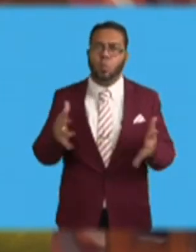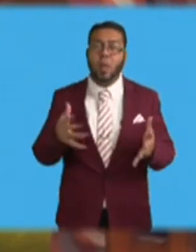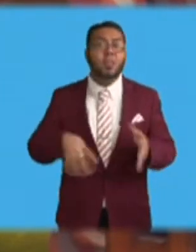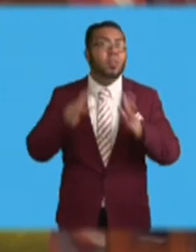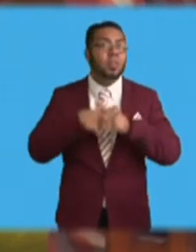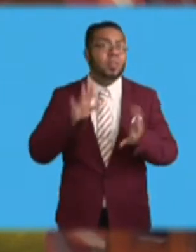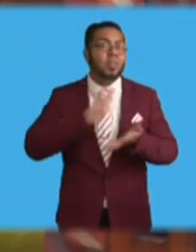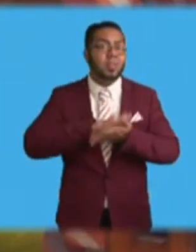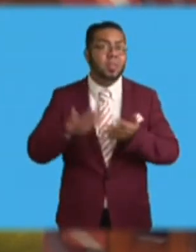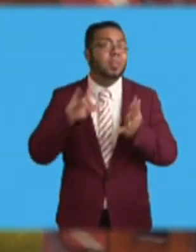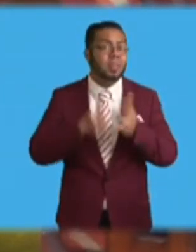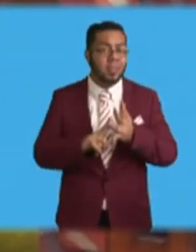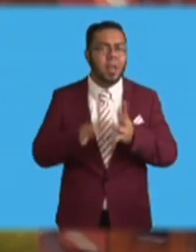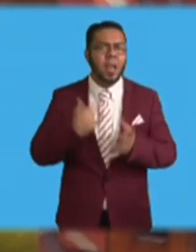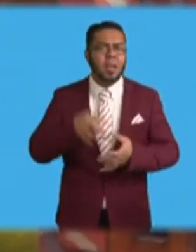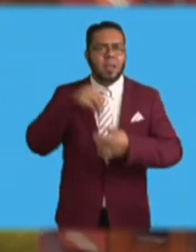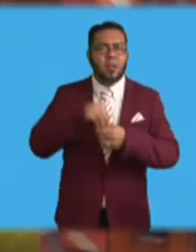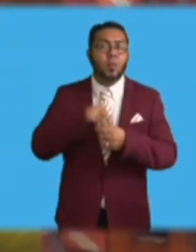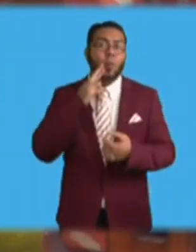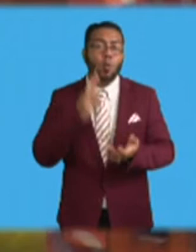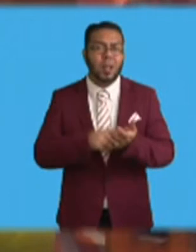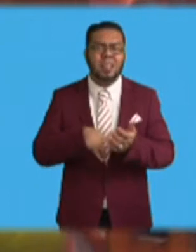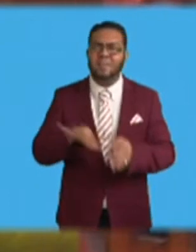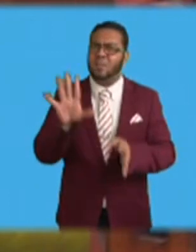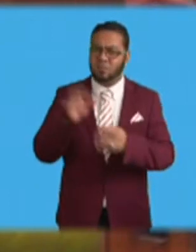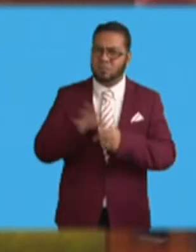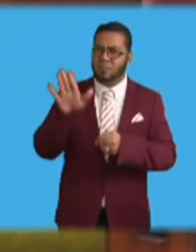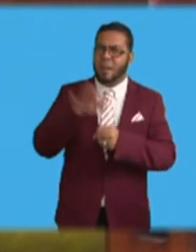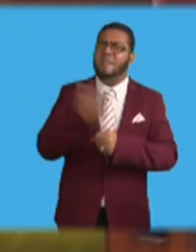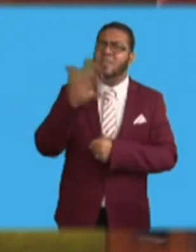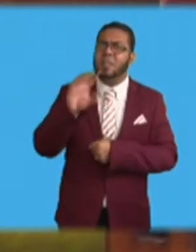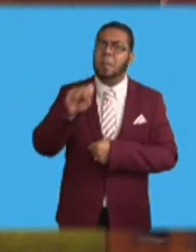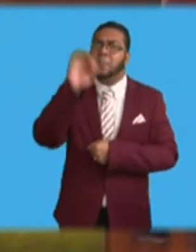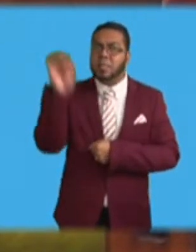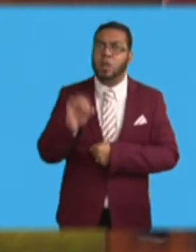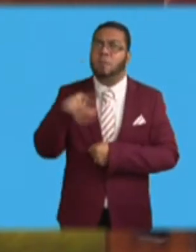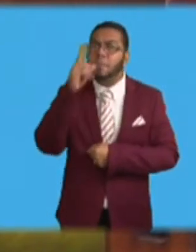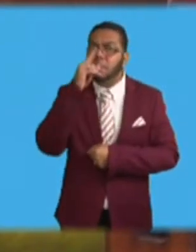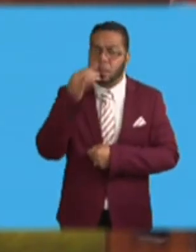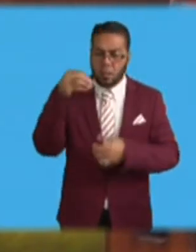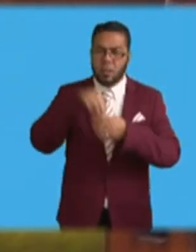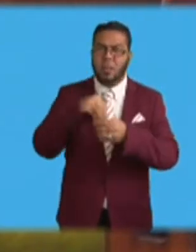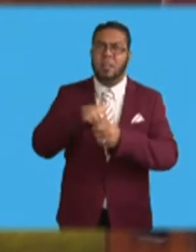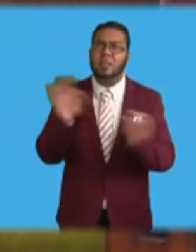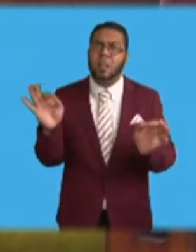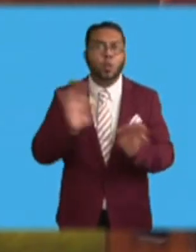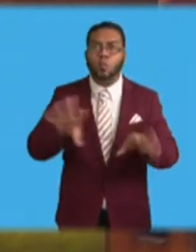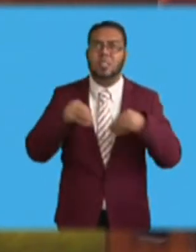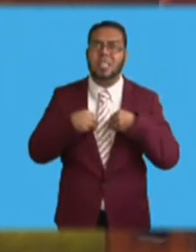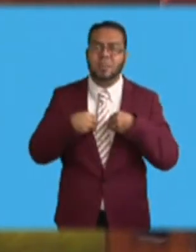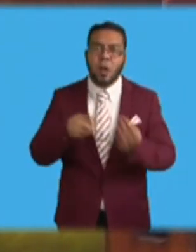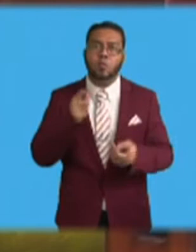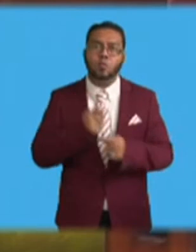Organization reports that meningococcal meningitis is fatal in up to 50% of people, particularly if they don't receive